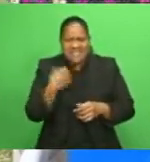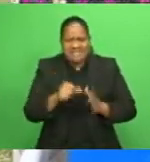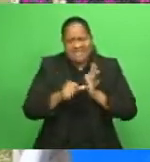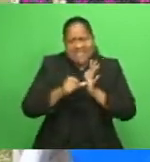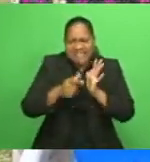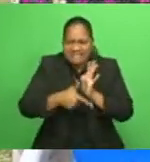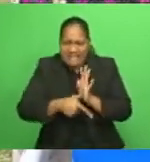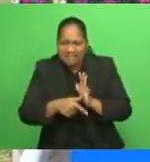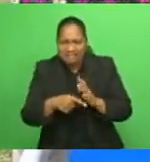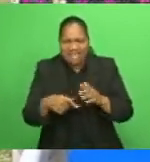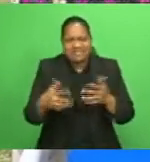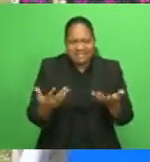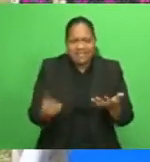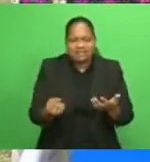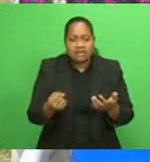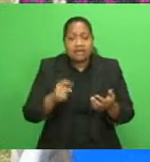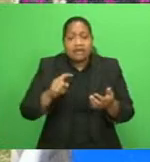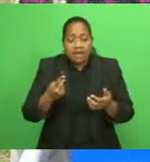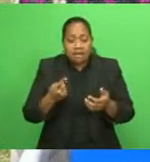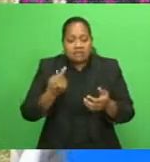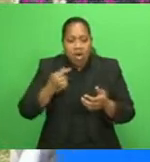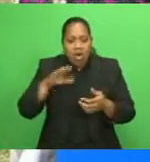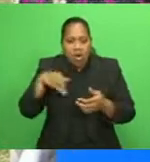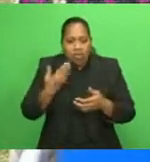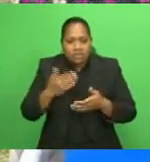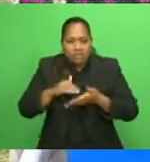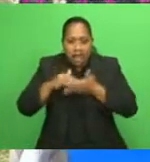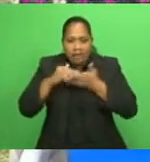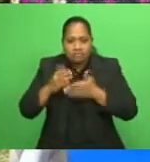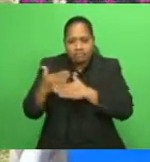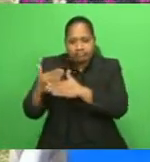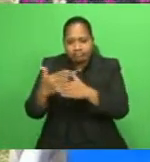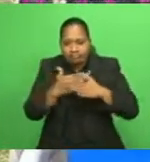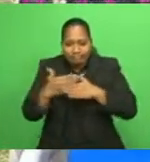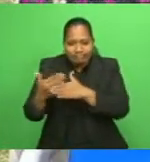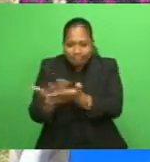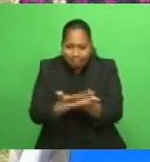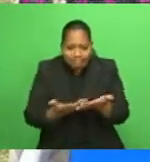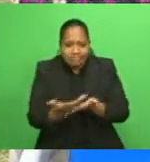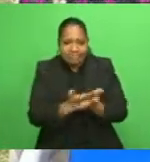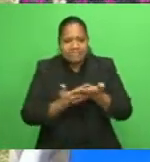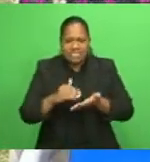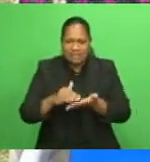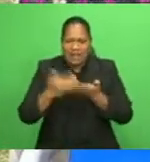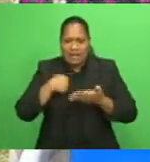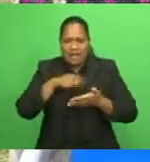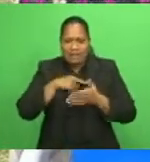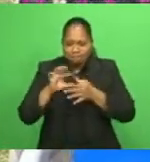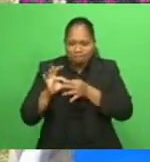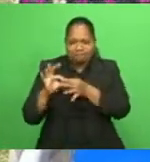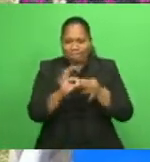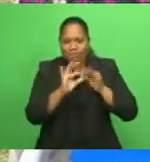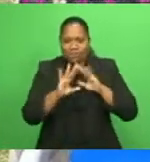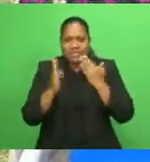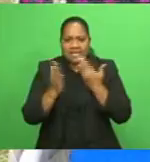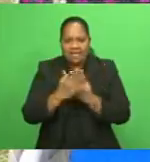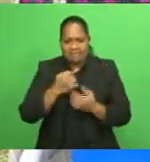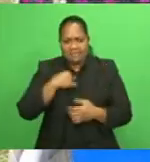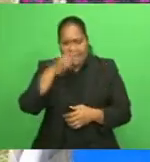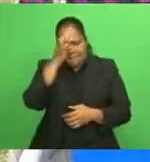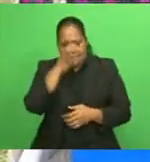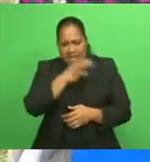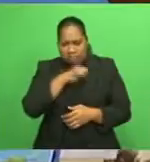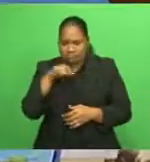it. This way it helps us commit and continue working together. So I believe this has been a driving force for